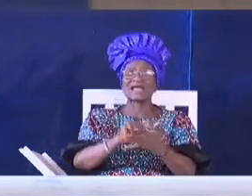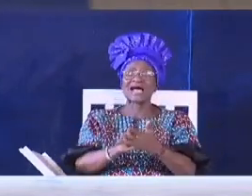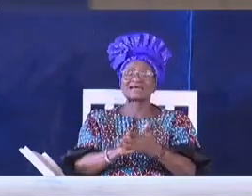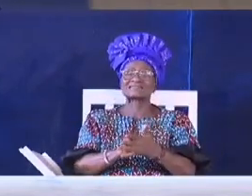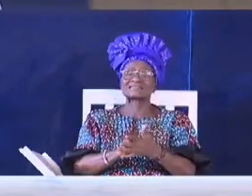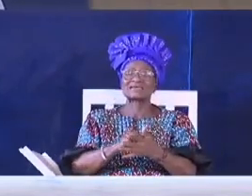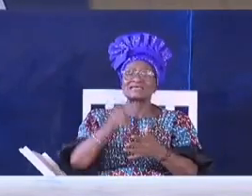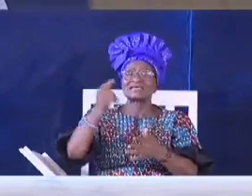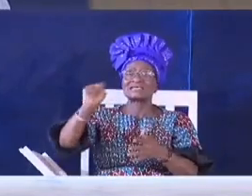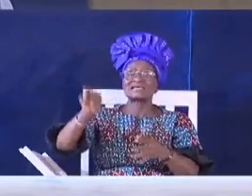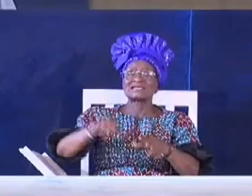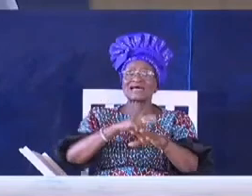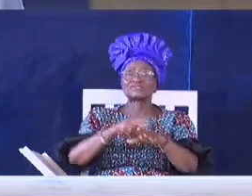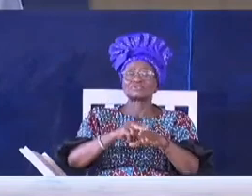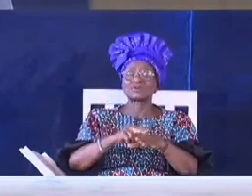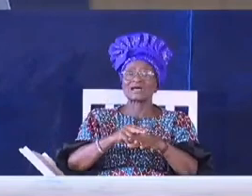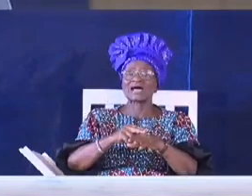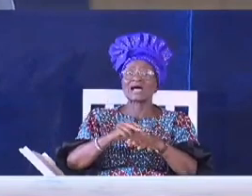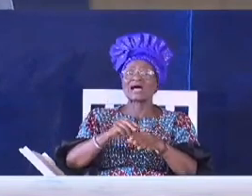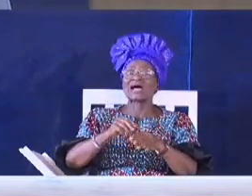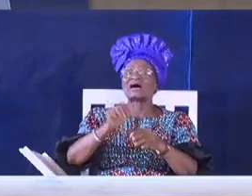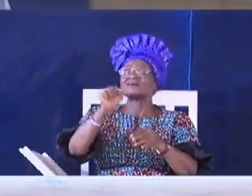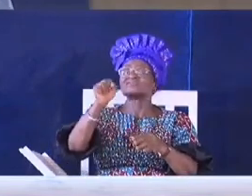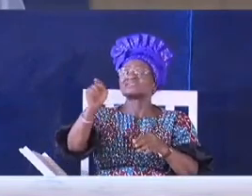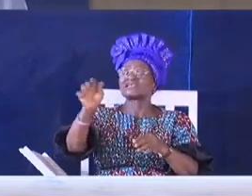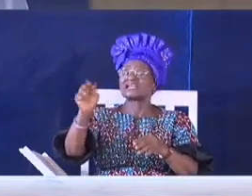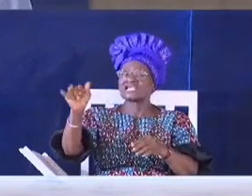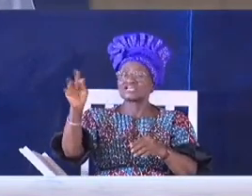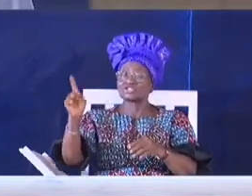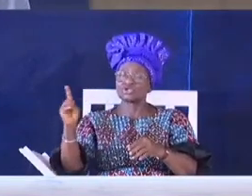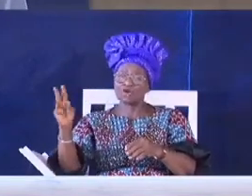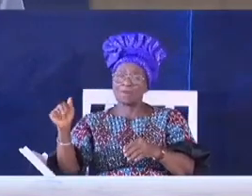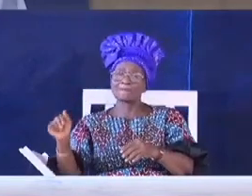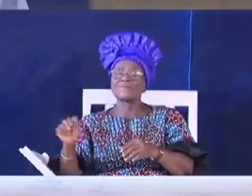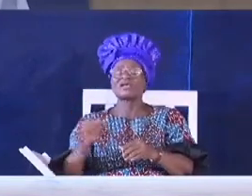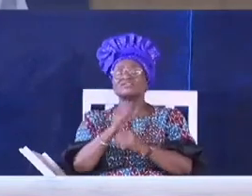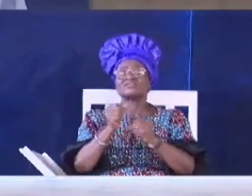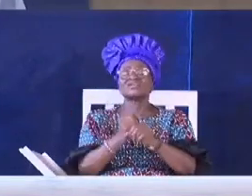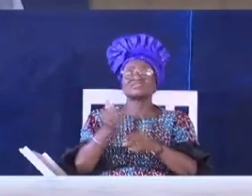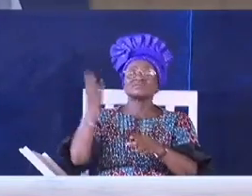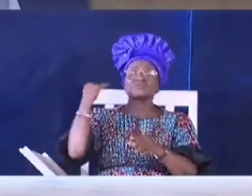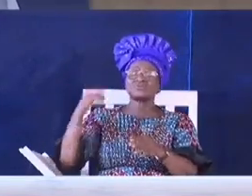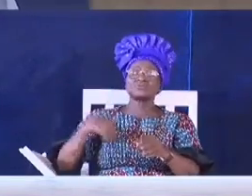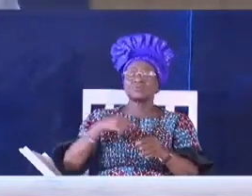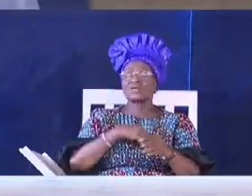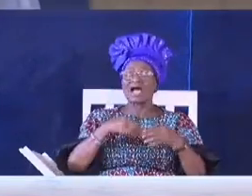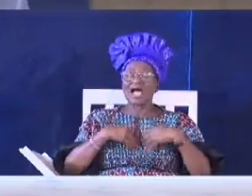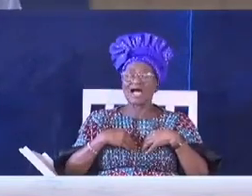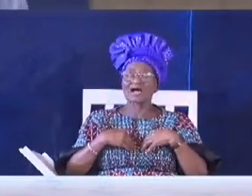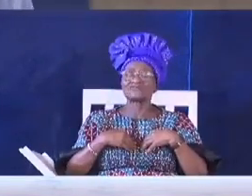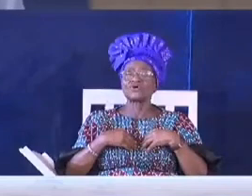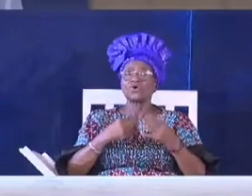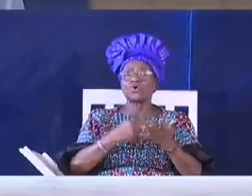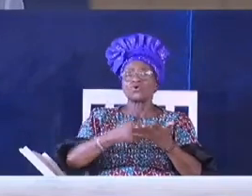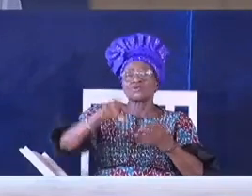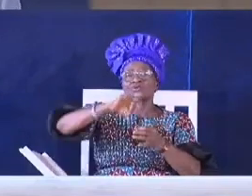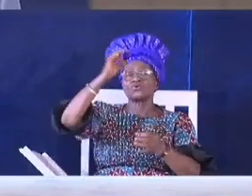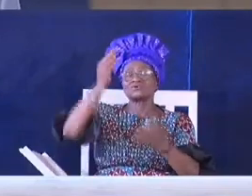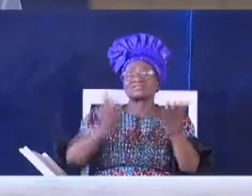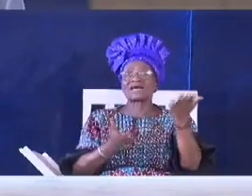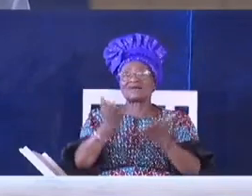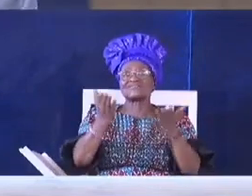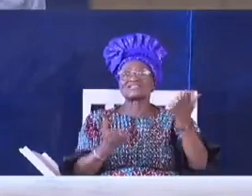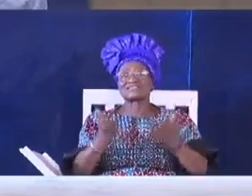the National Stadium. Years ago, we were having a Holy Ghost service there. The place was jammed with